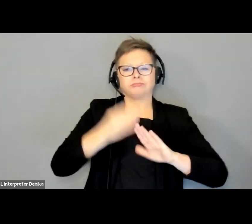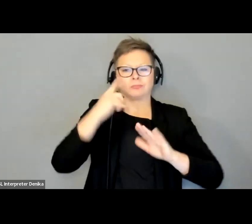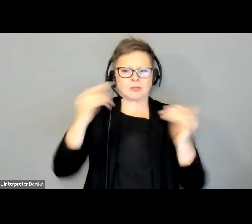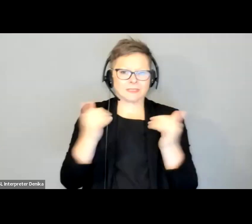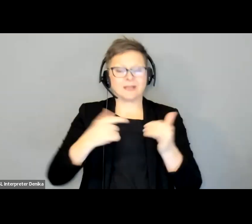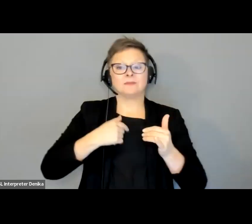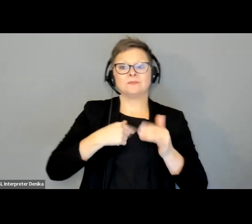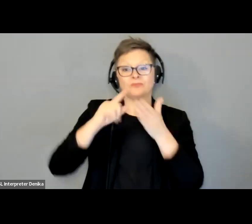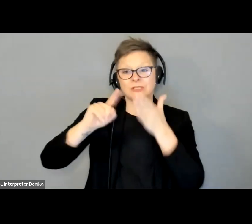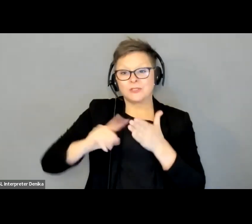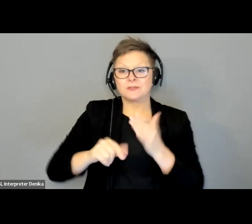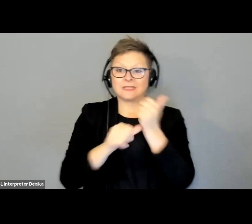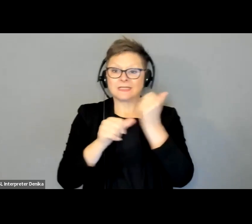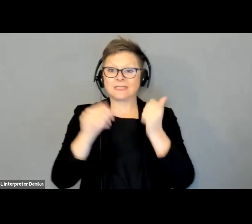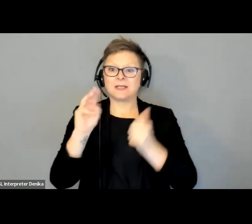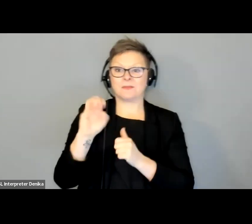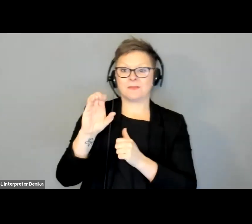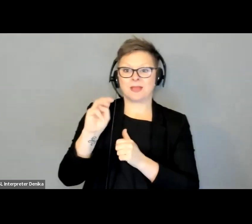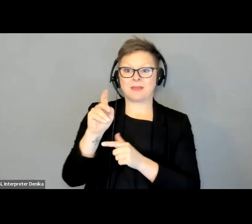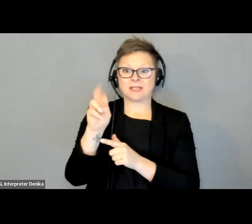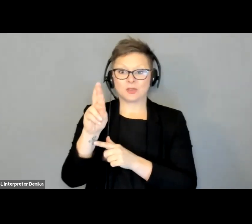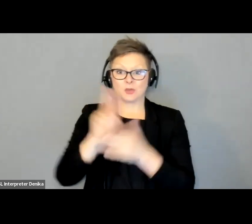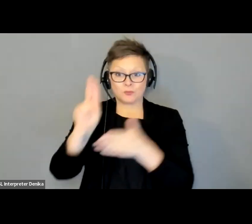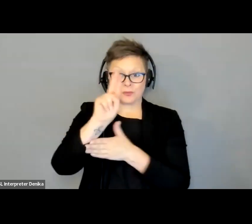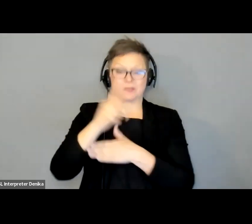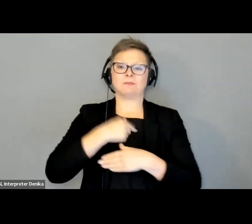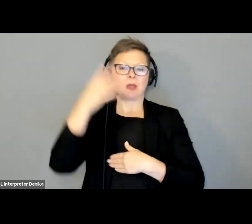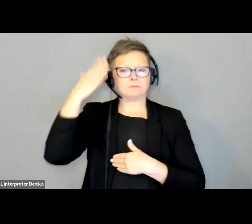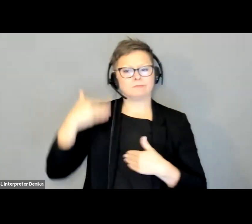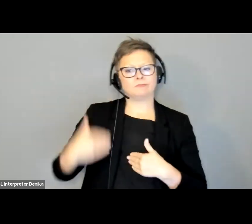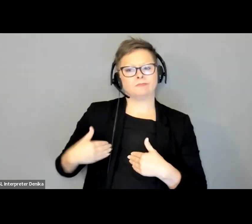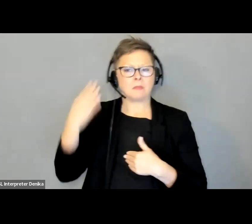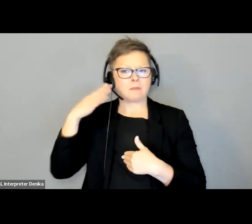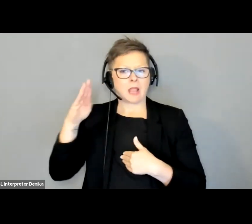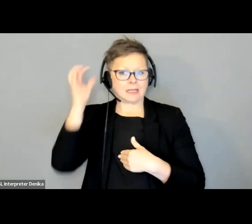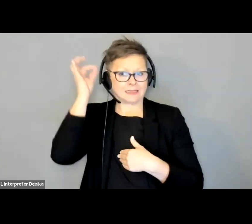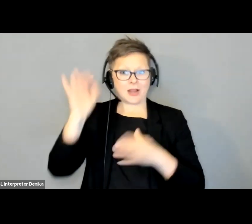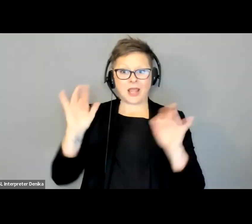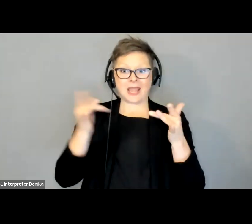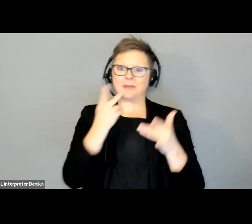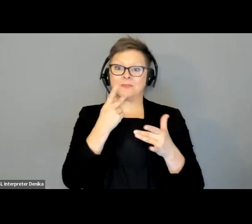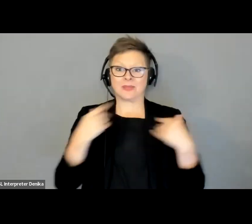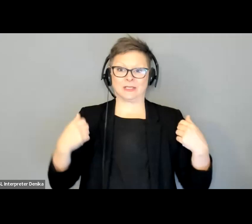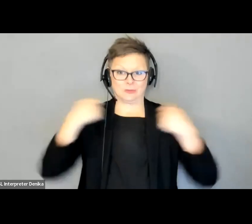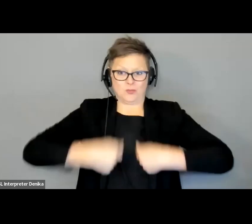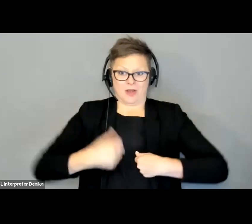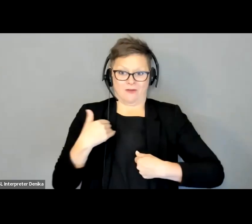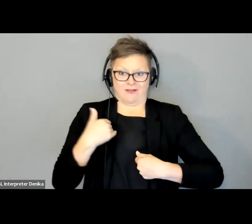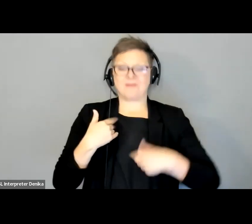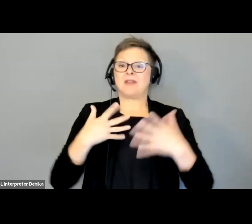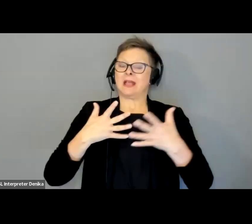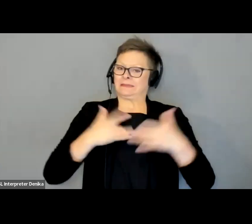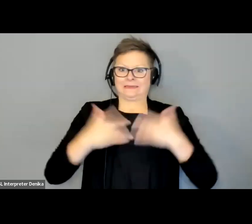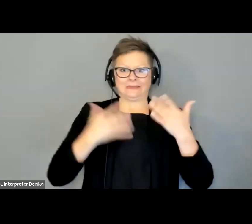at McMaster University and I have long blonde hair and I'm wearing a light pink sweater. I am absolutely thrilled to welcome you all to today's